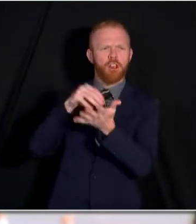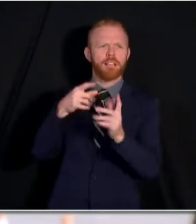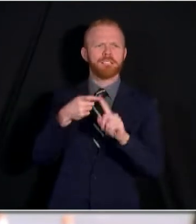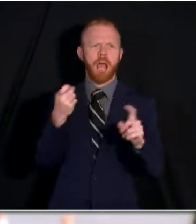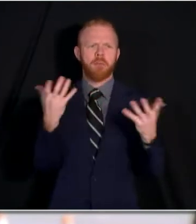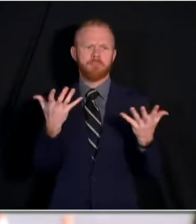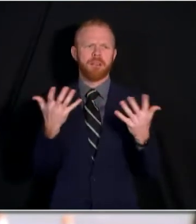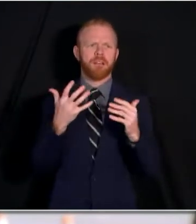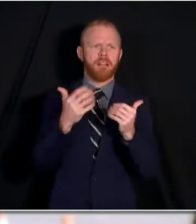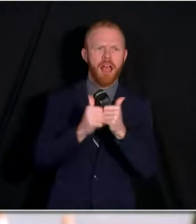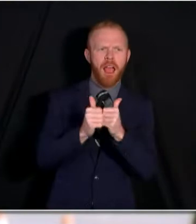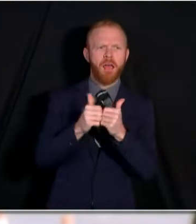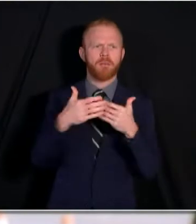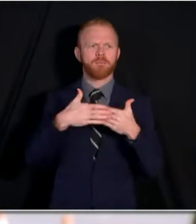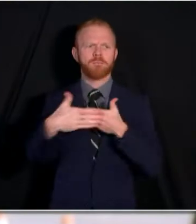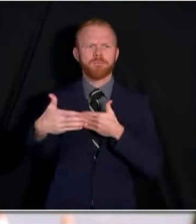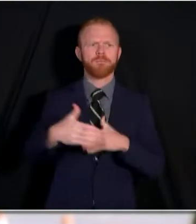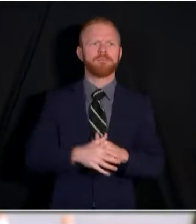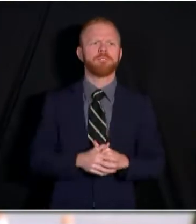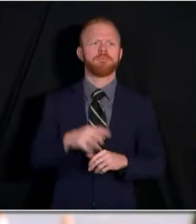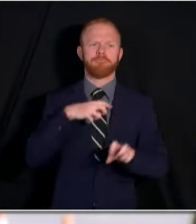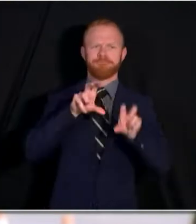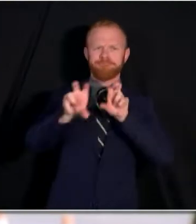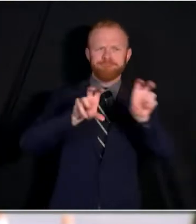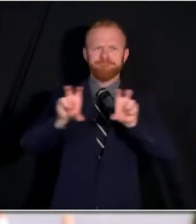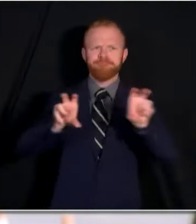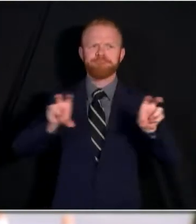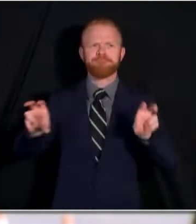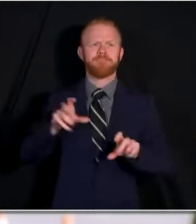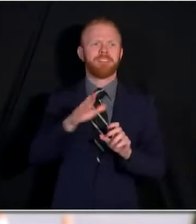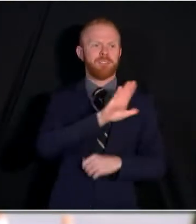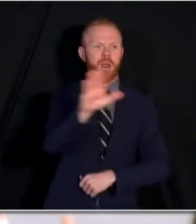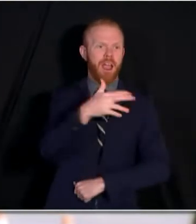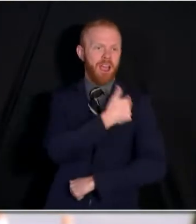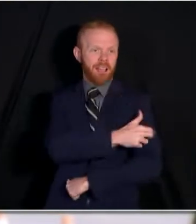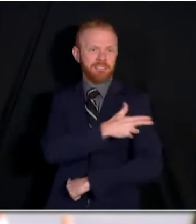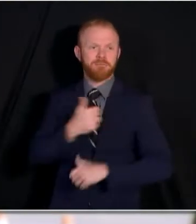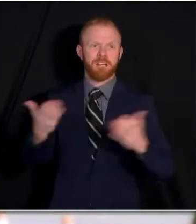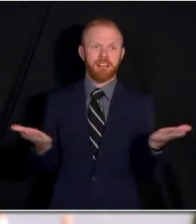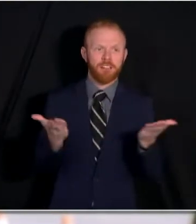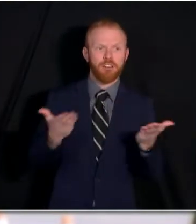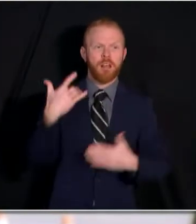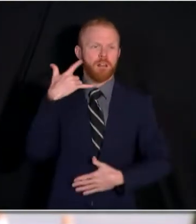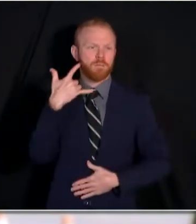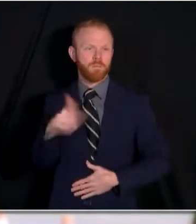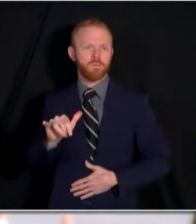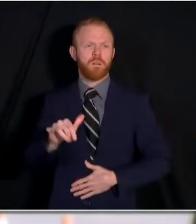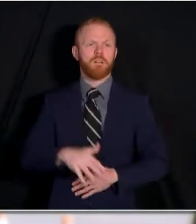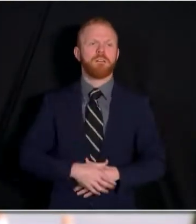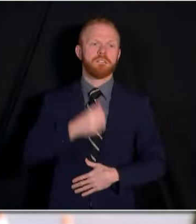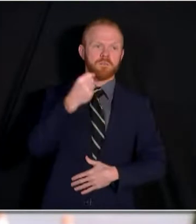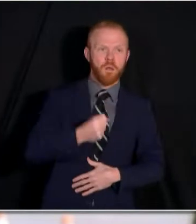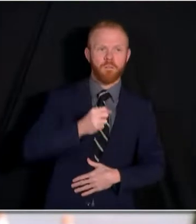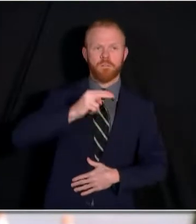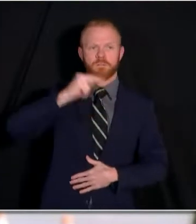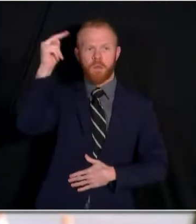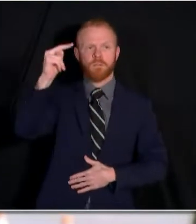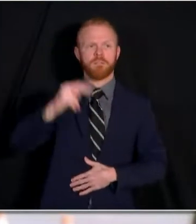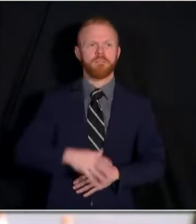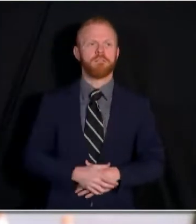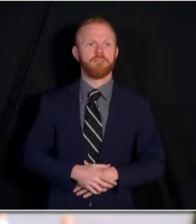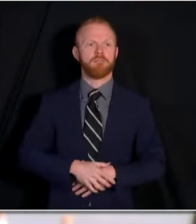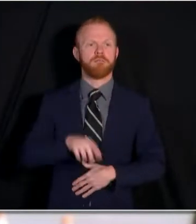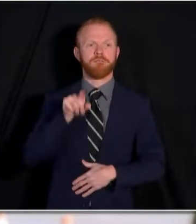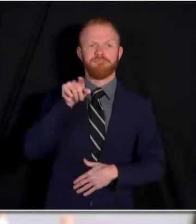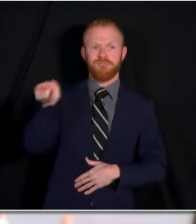your hospitals right here in Los Angeles and in California. Actually, our effort in Riverside concludes today,